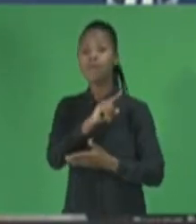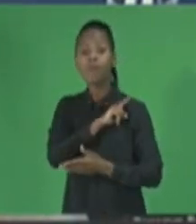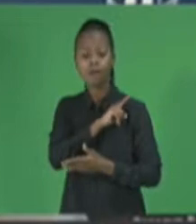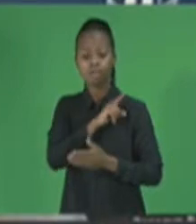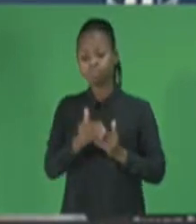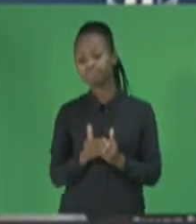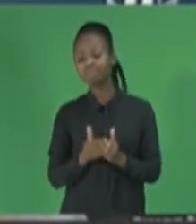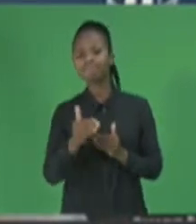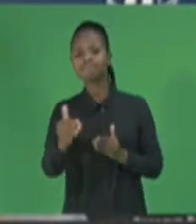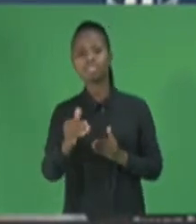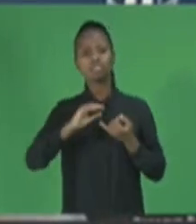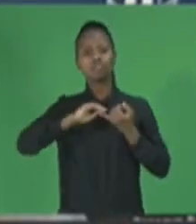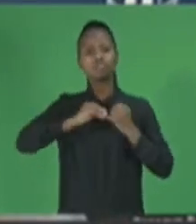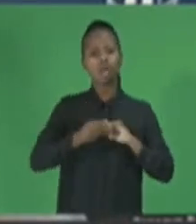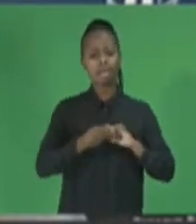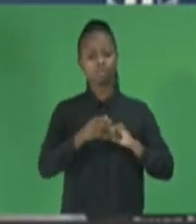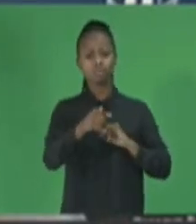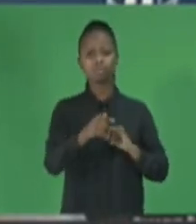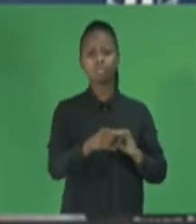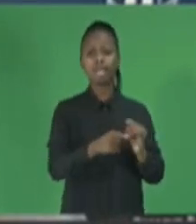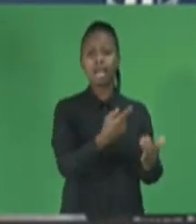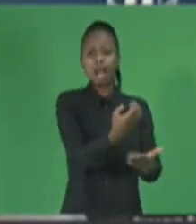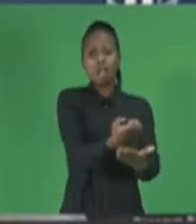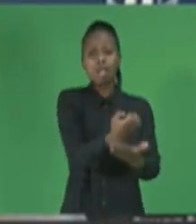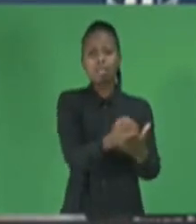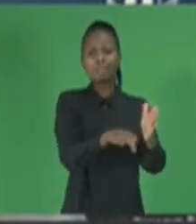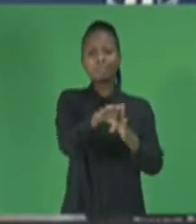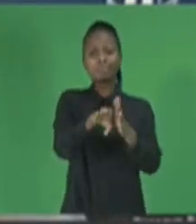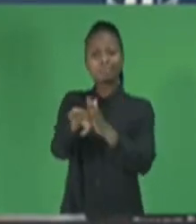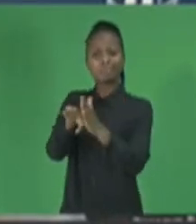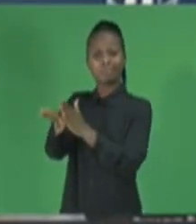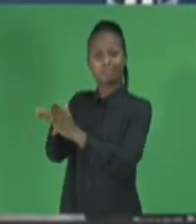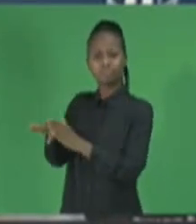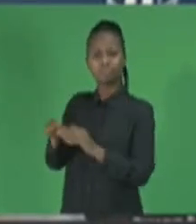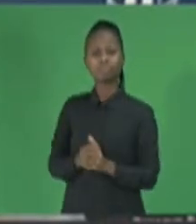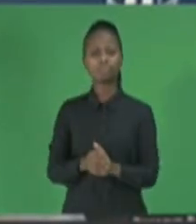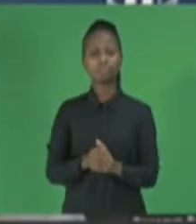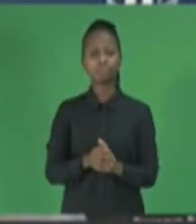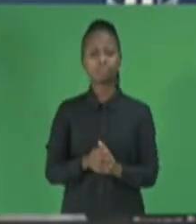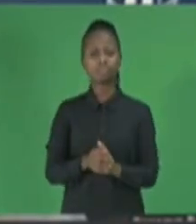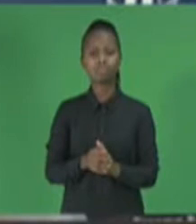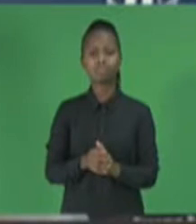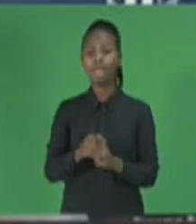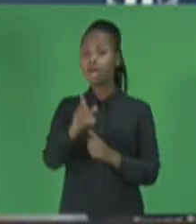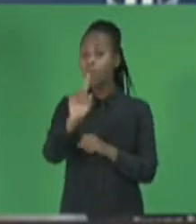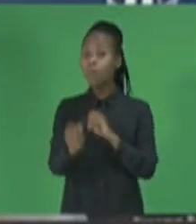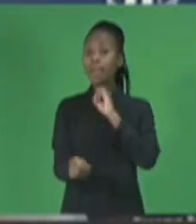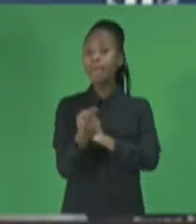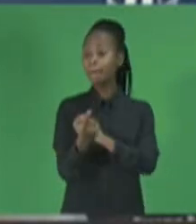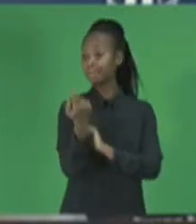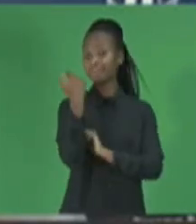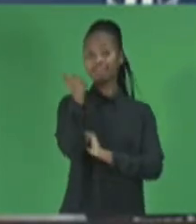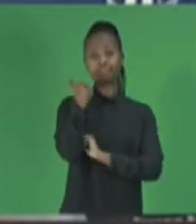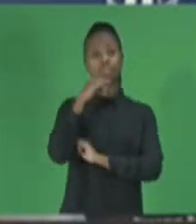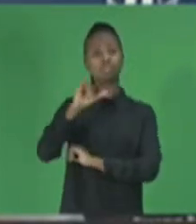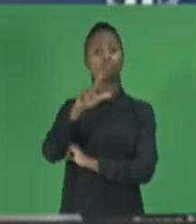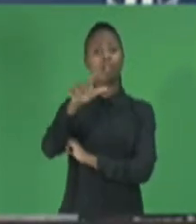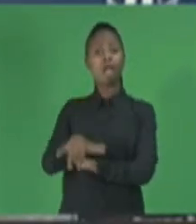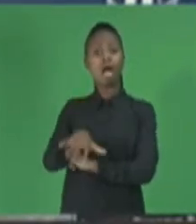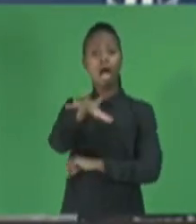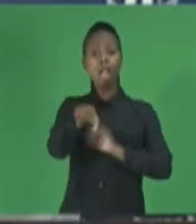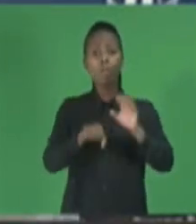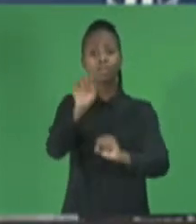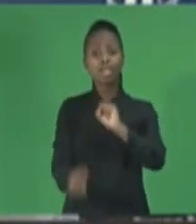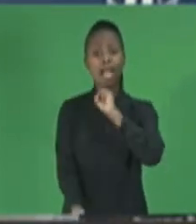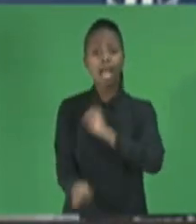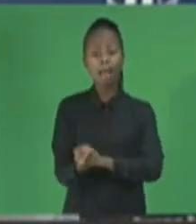scarring from the pandemic and the July unrest. The International Monetary Fund's